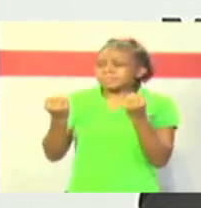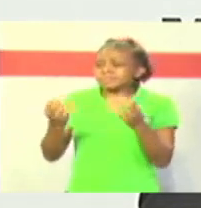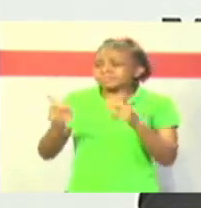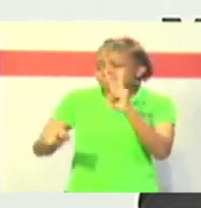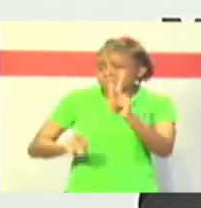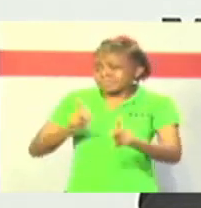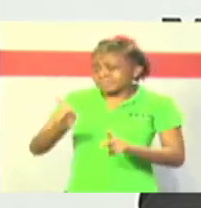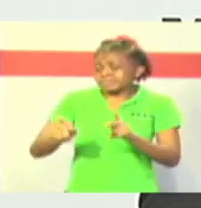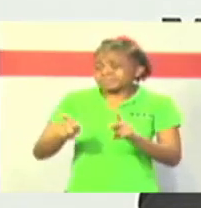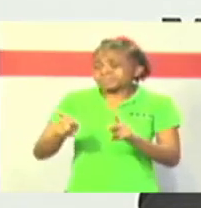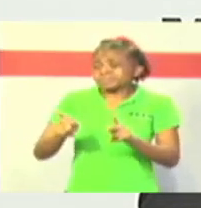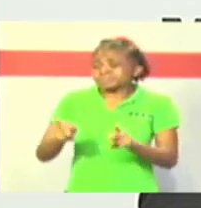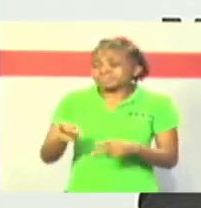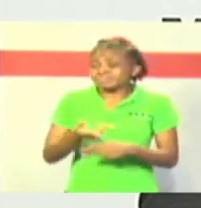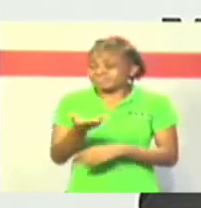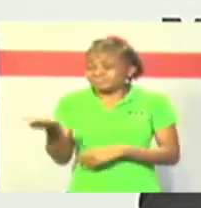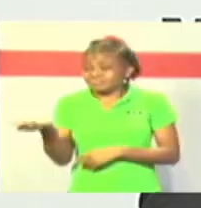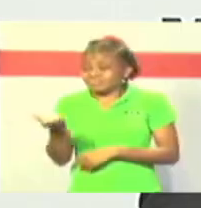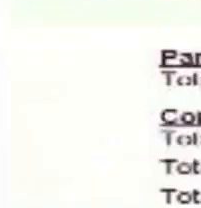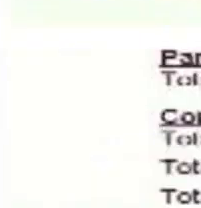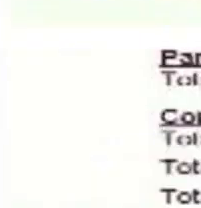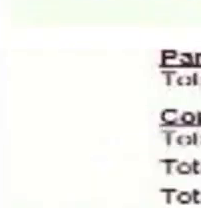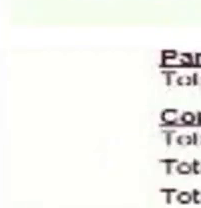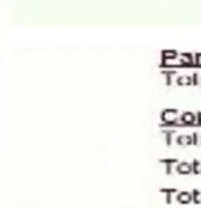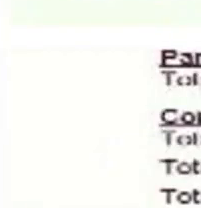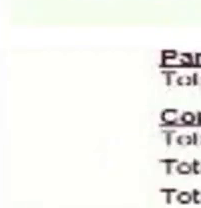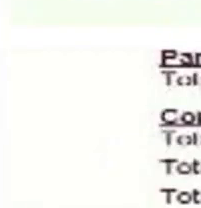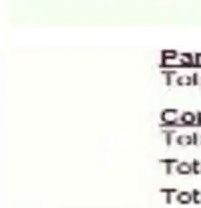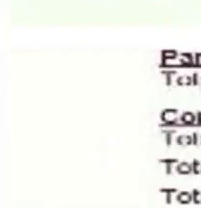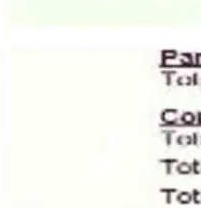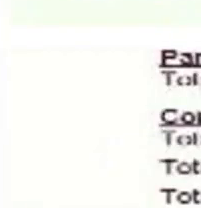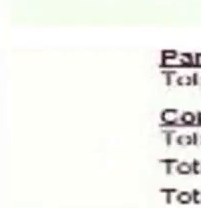private facilities now stand at